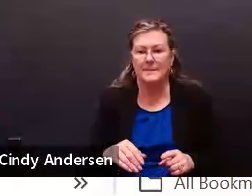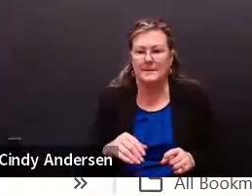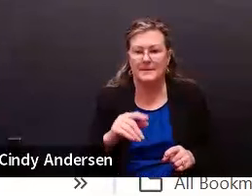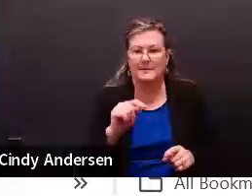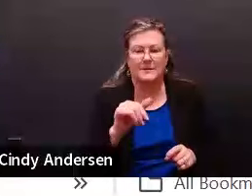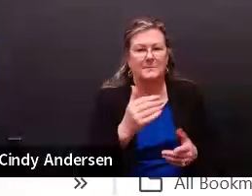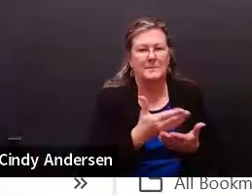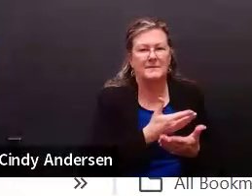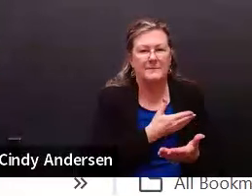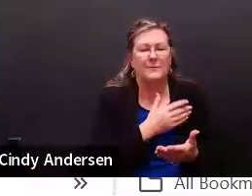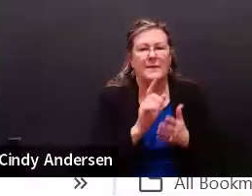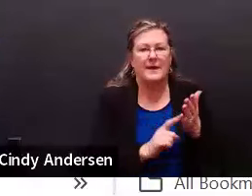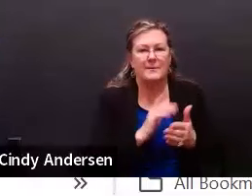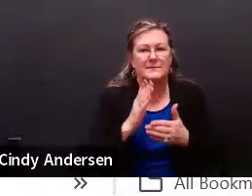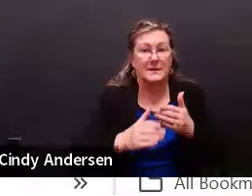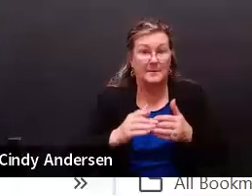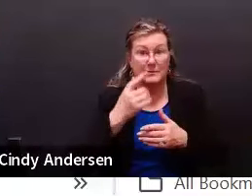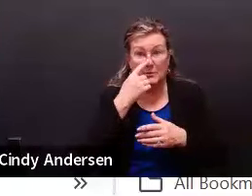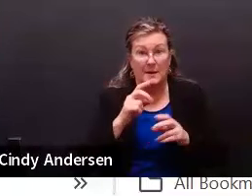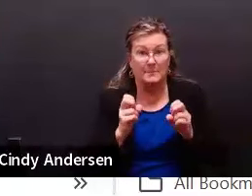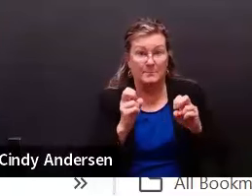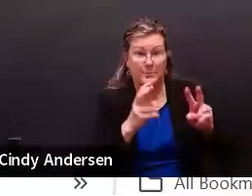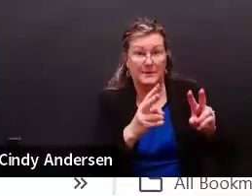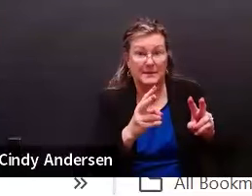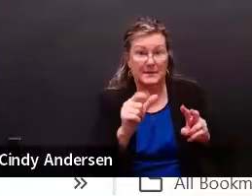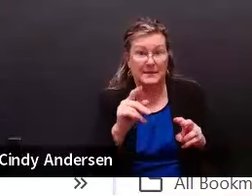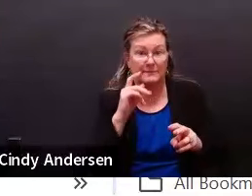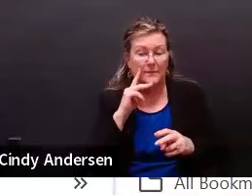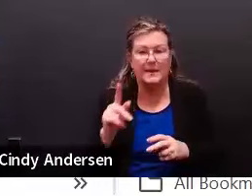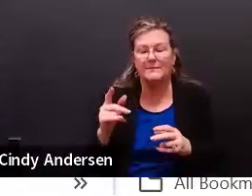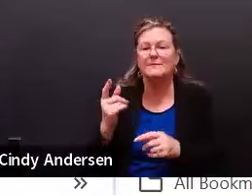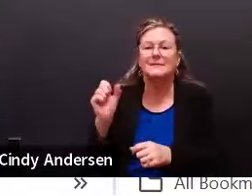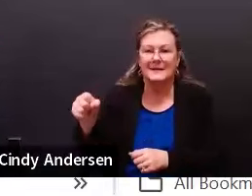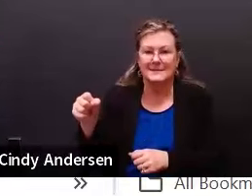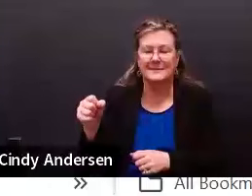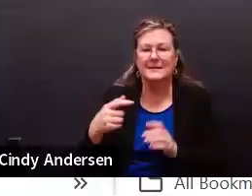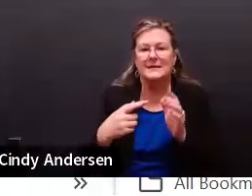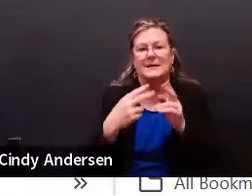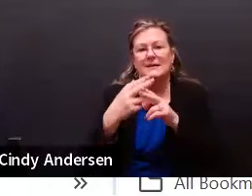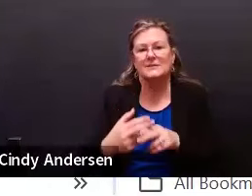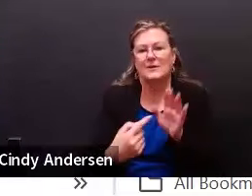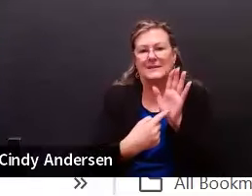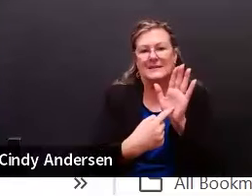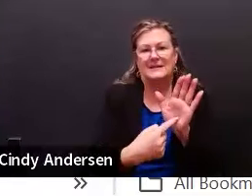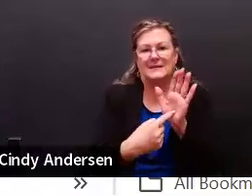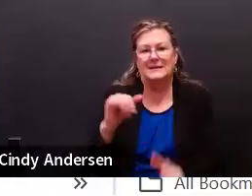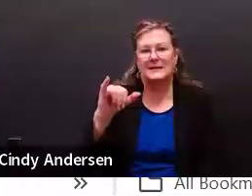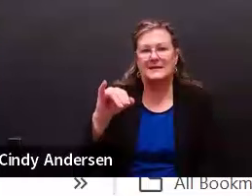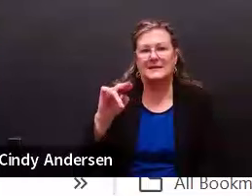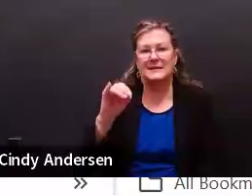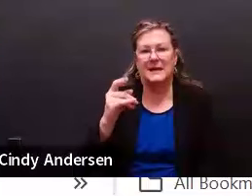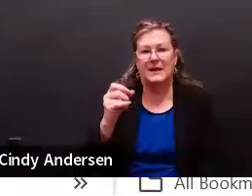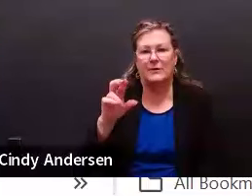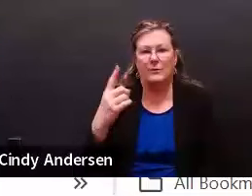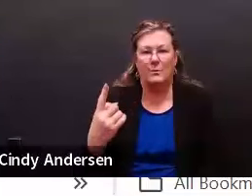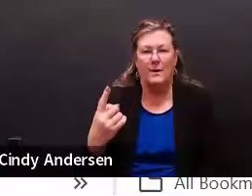maybe you can put that Padlet. Yes, link I in will here. do that. Yes. It's called right now the Indicator 1 Padlet because that's our graduation indicator. I may